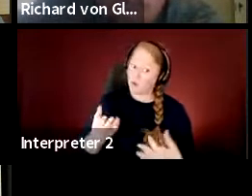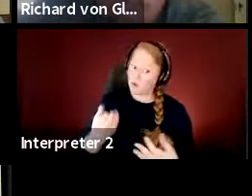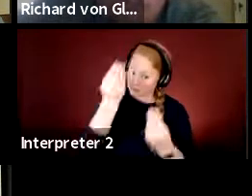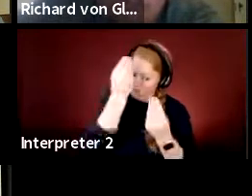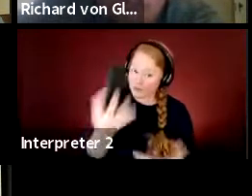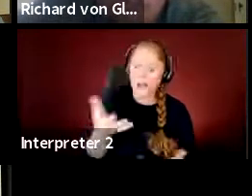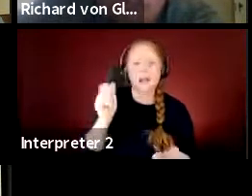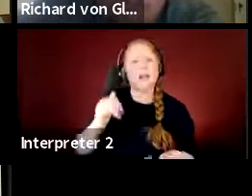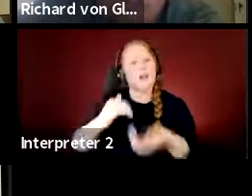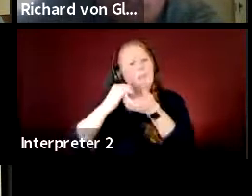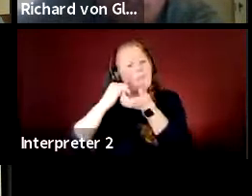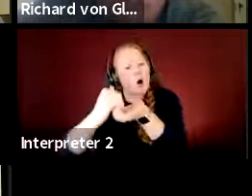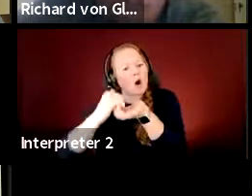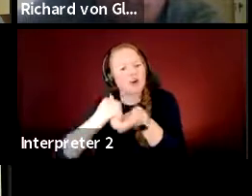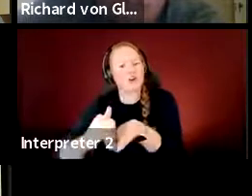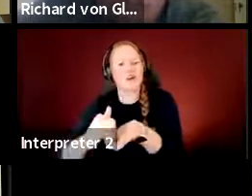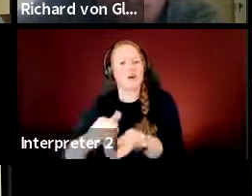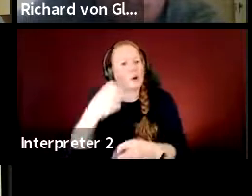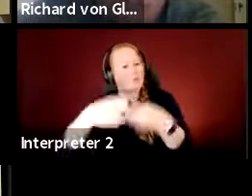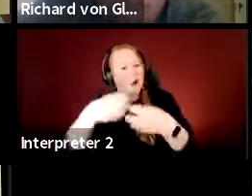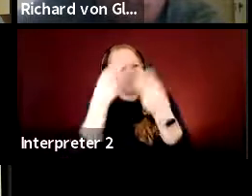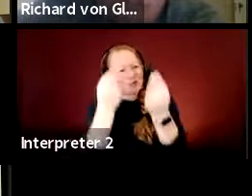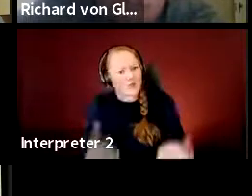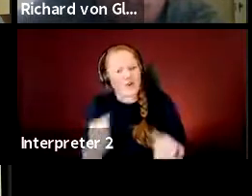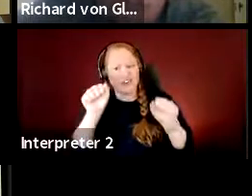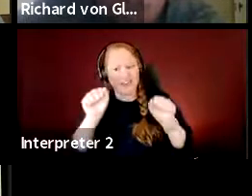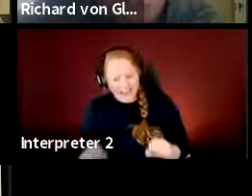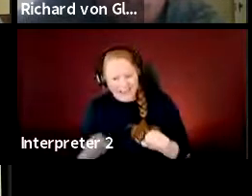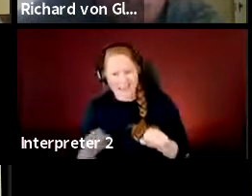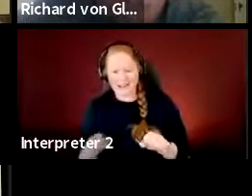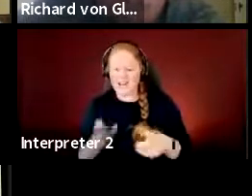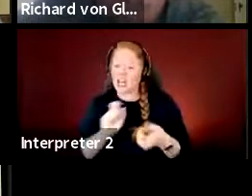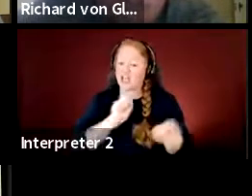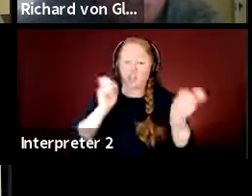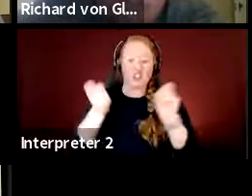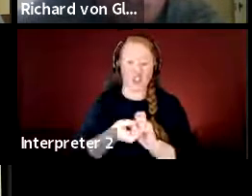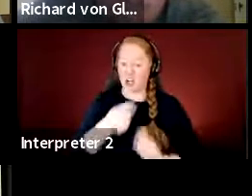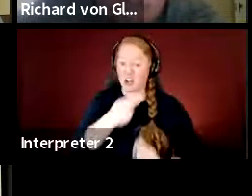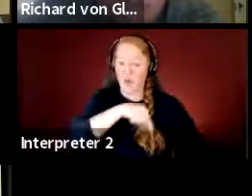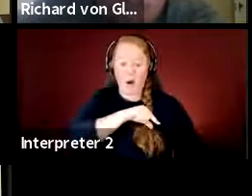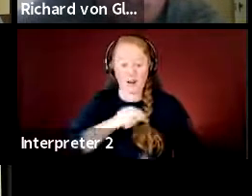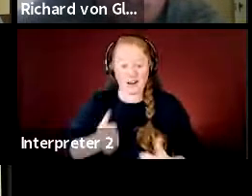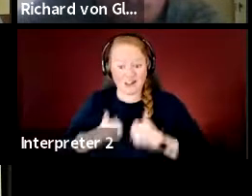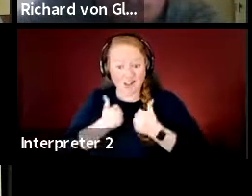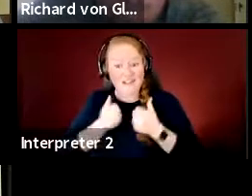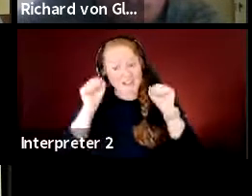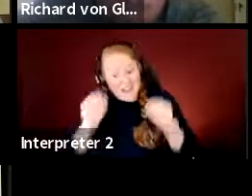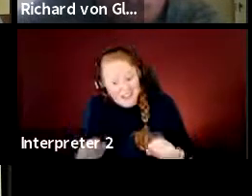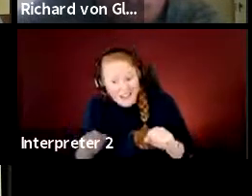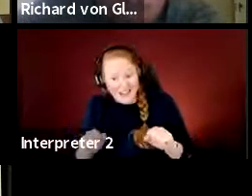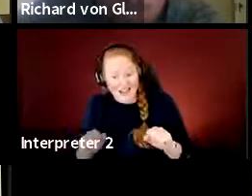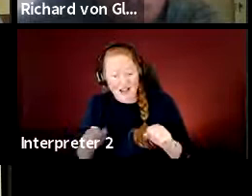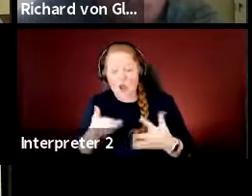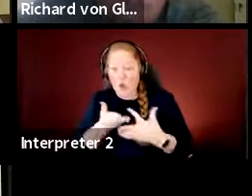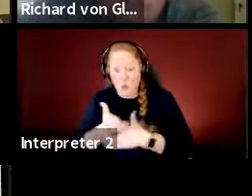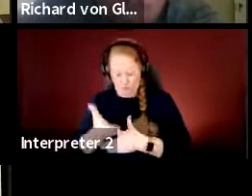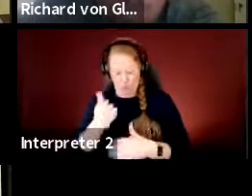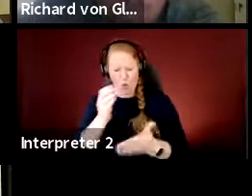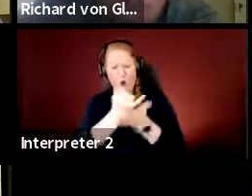solve and to change the quality of life through the arts. Most significantly, through our